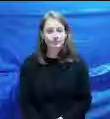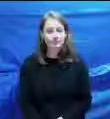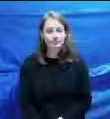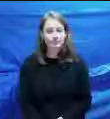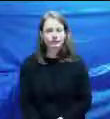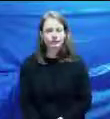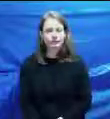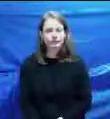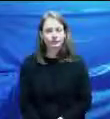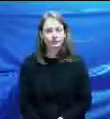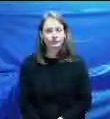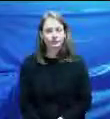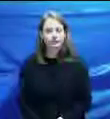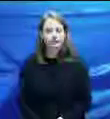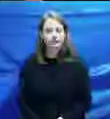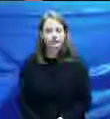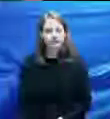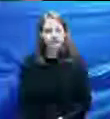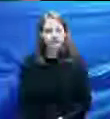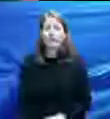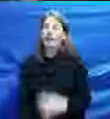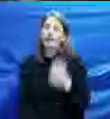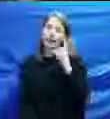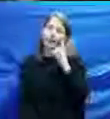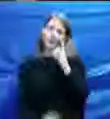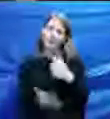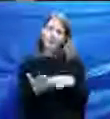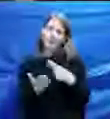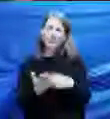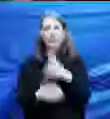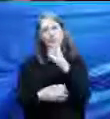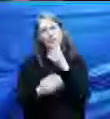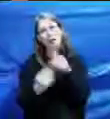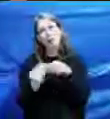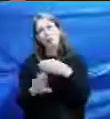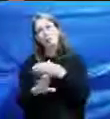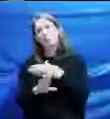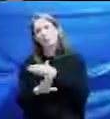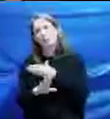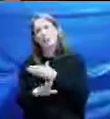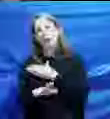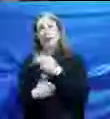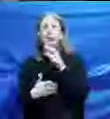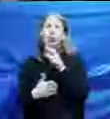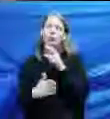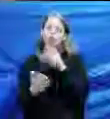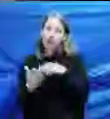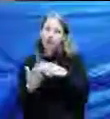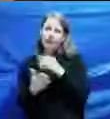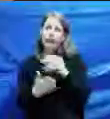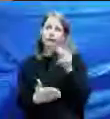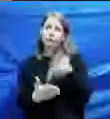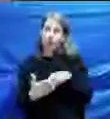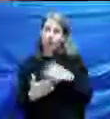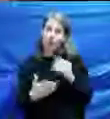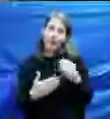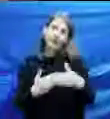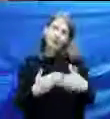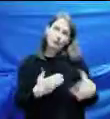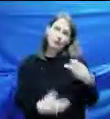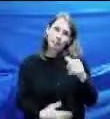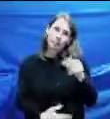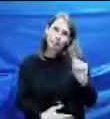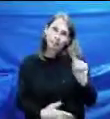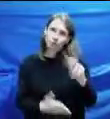just, we talk in terms of the pre-reading, the during reading, the post-reading, but in many ways there's just reading, right? That's what you do when,